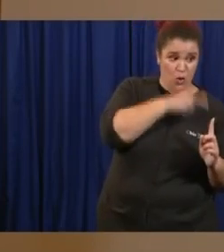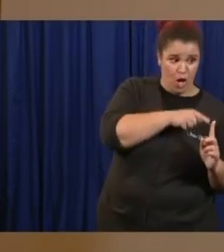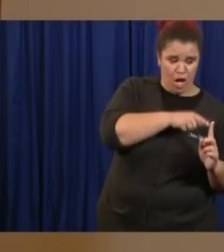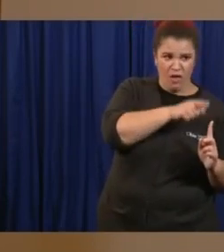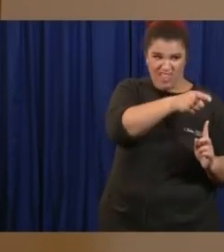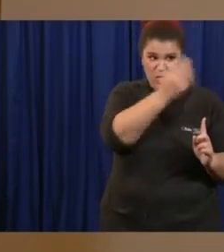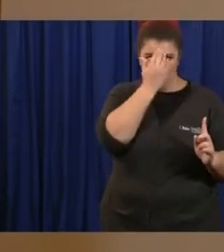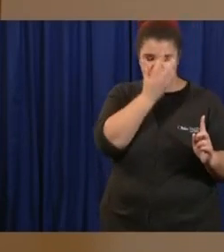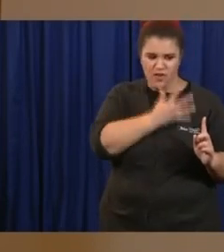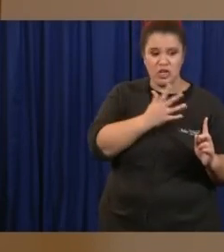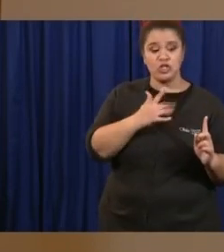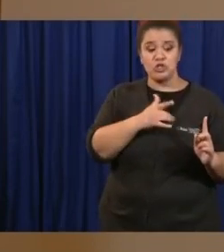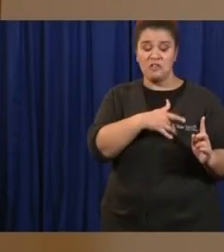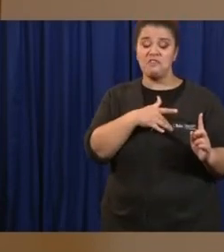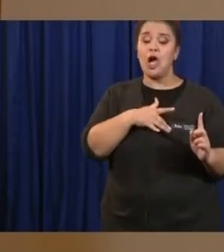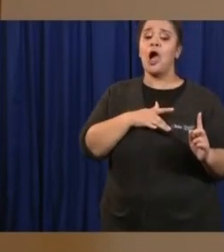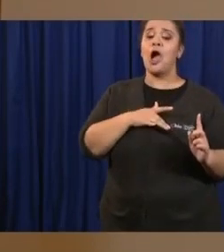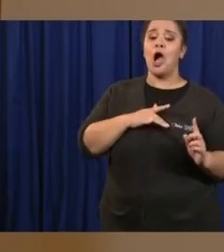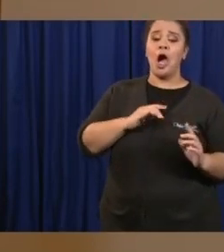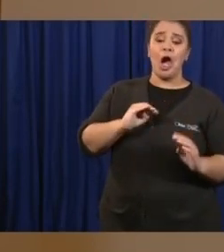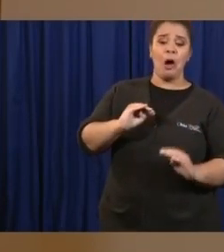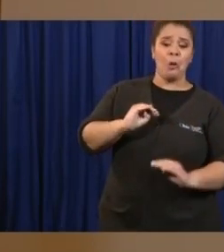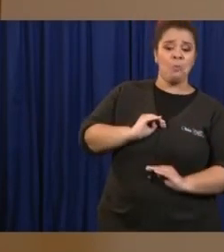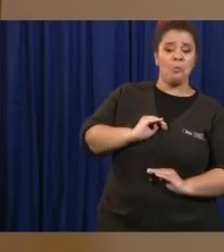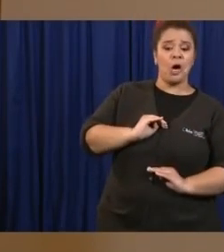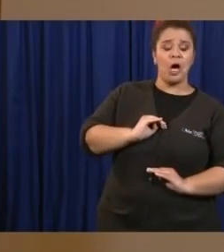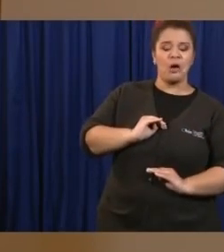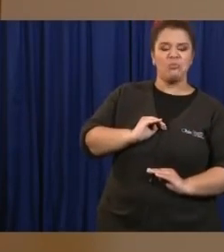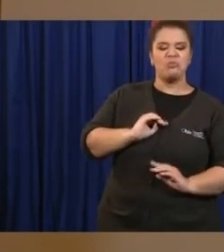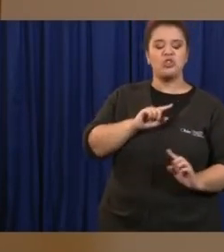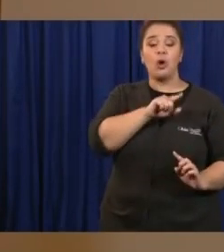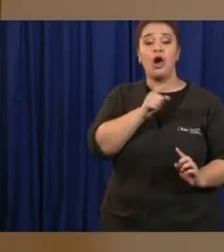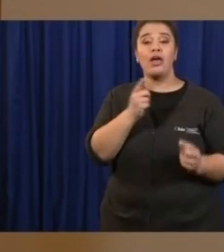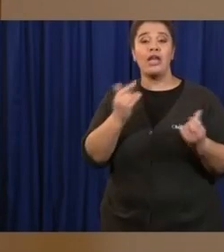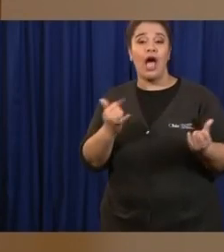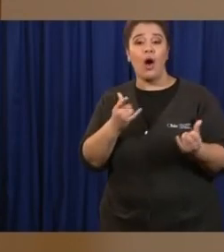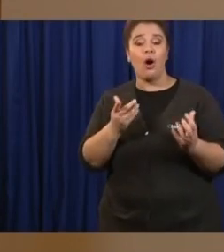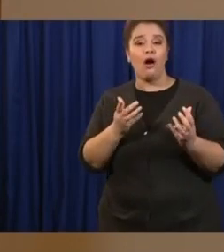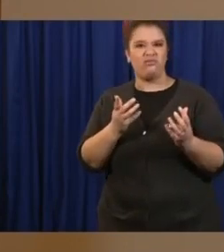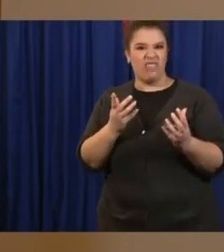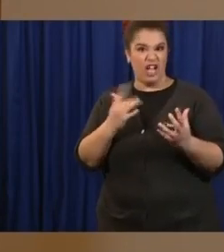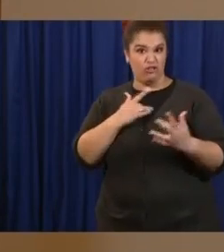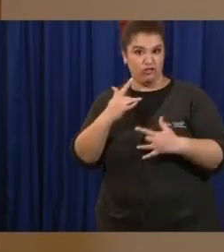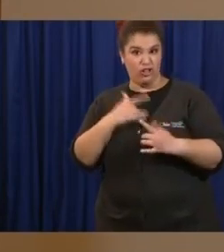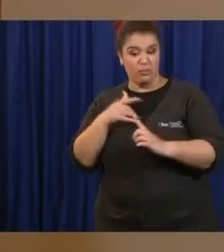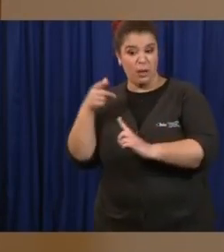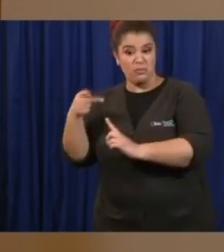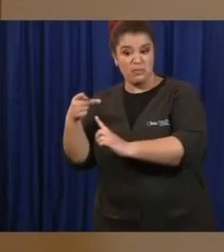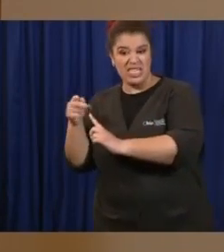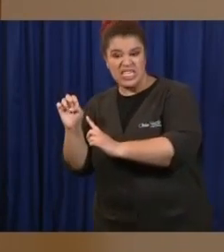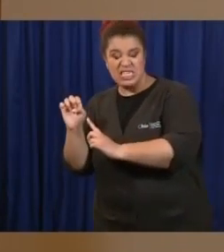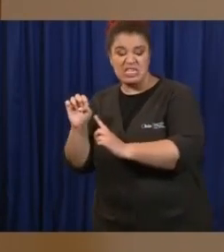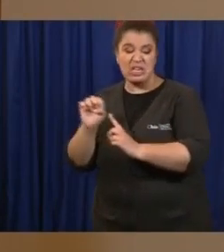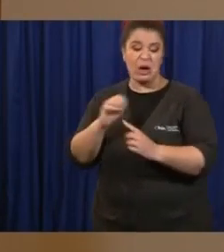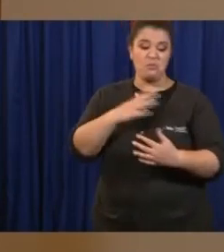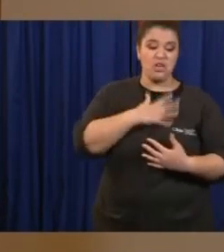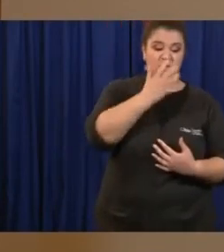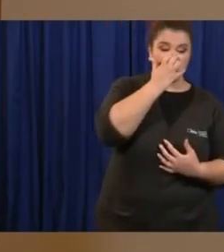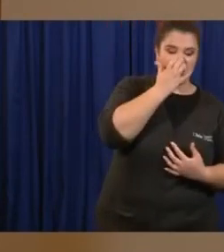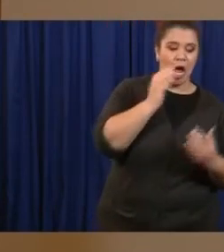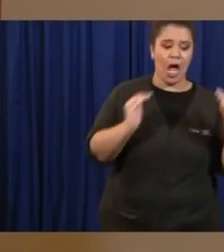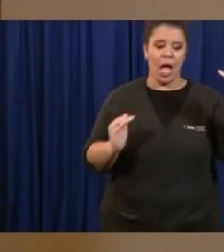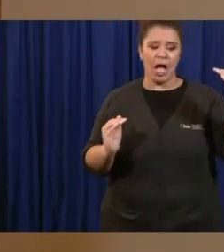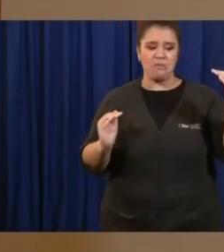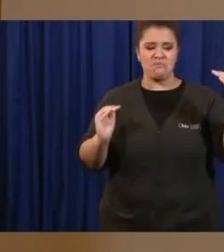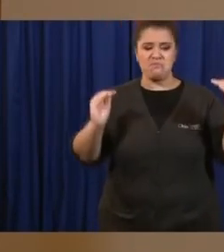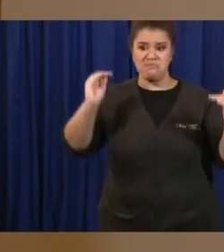of the cases? And along that same line, is the concern more about PPE at this point instead of ventilators? That is a